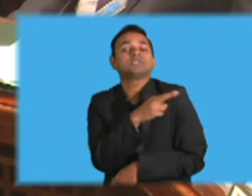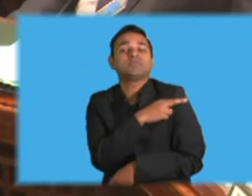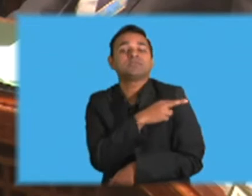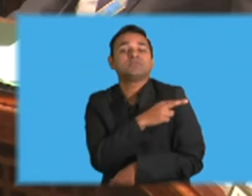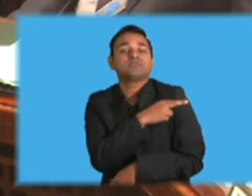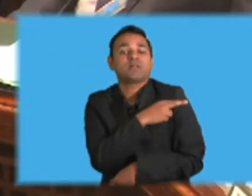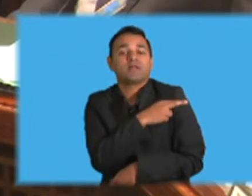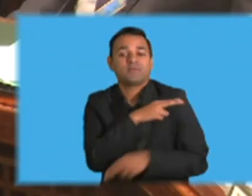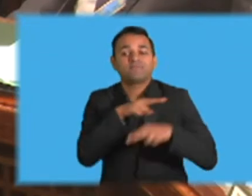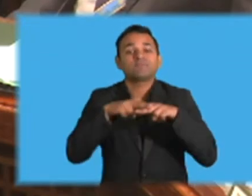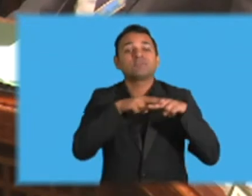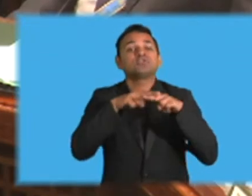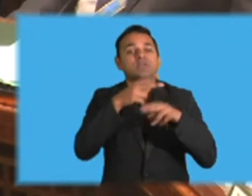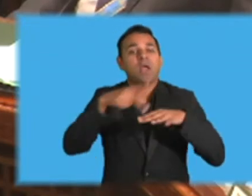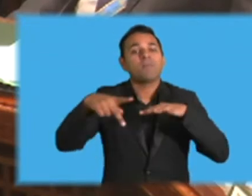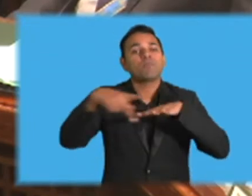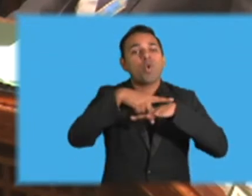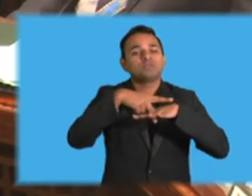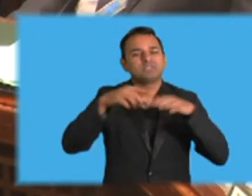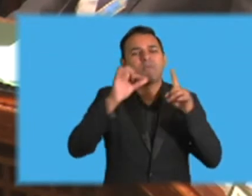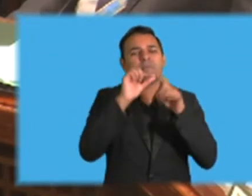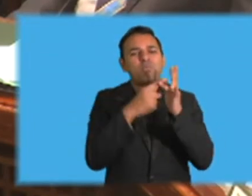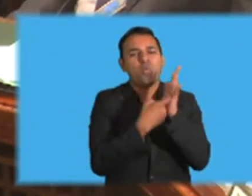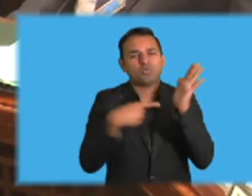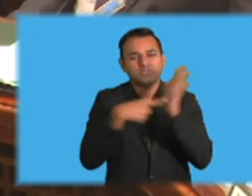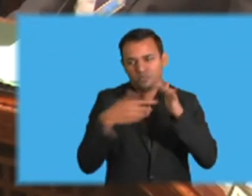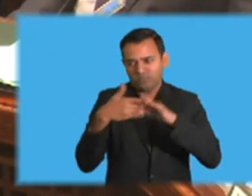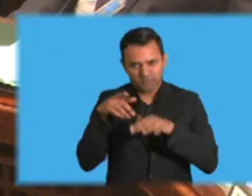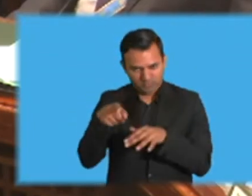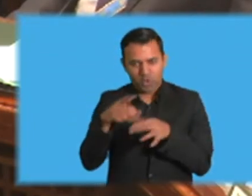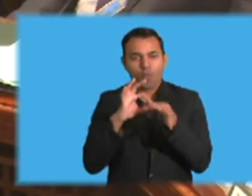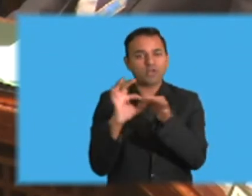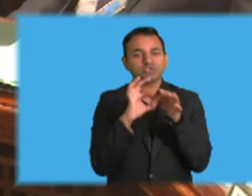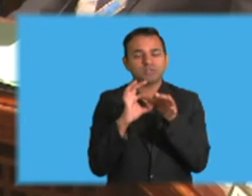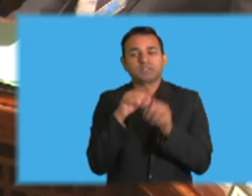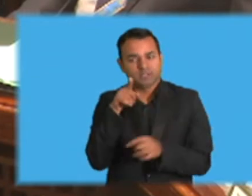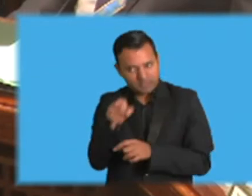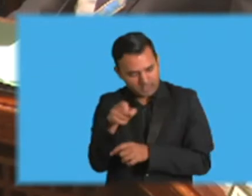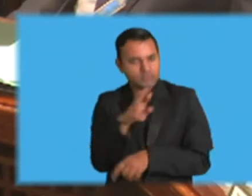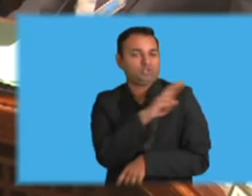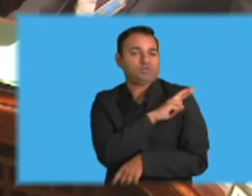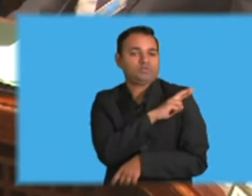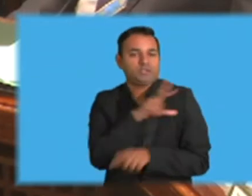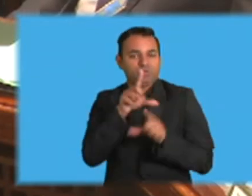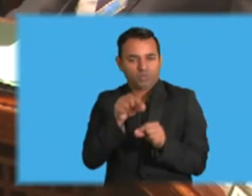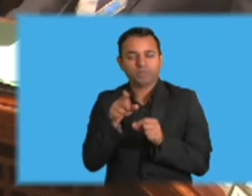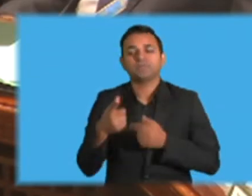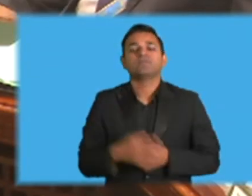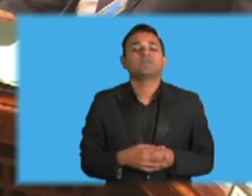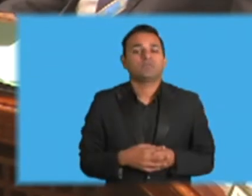stated under the Seaports Management Act 2005, which includes Sinuwasa 1, that is